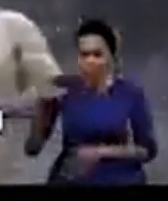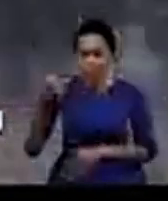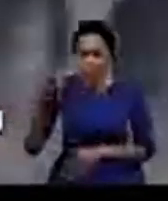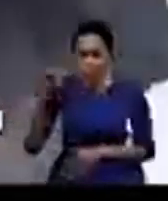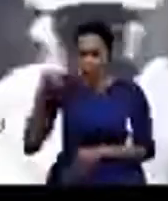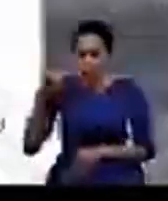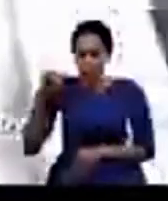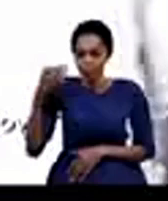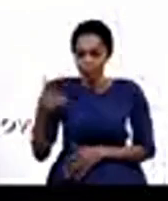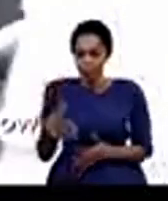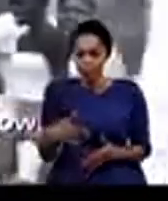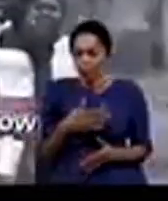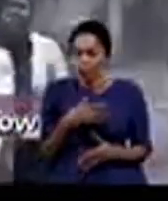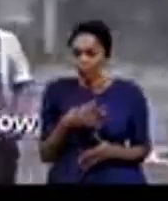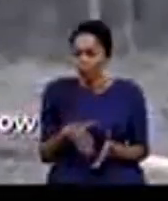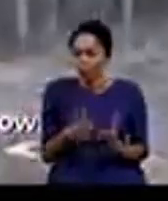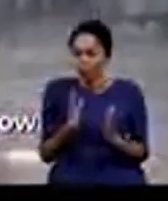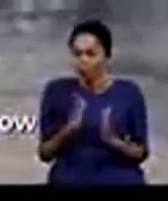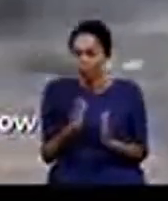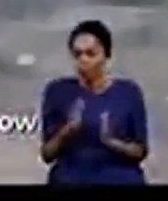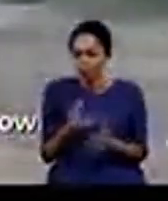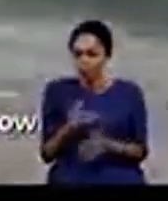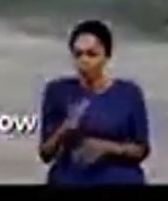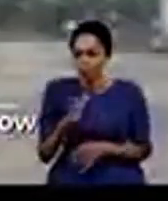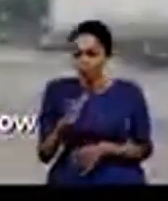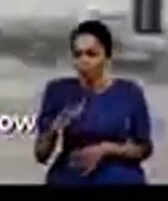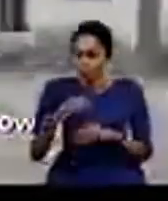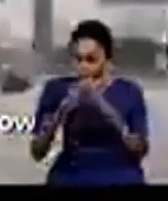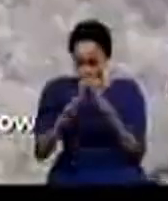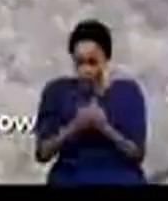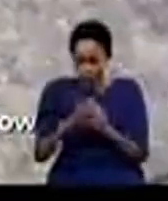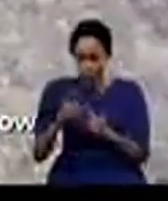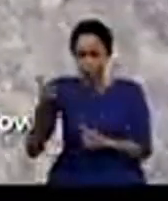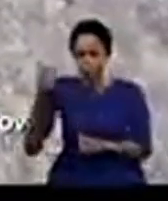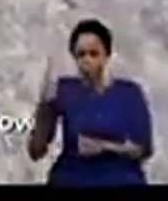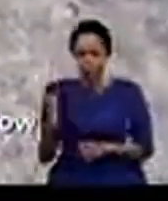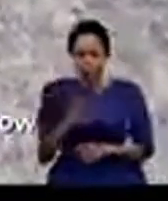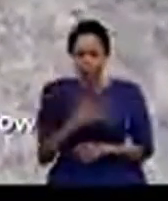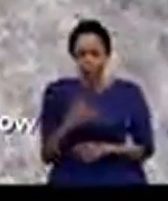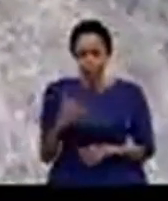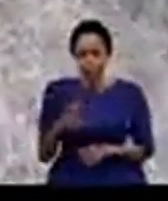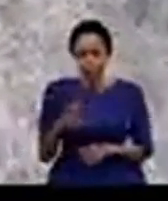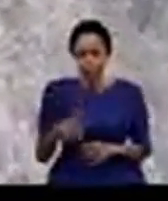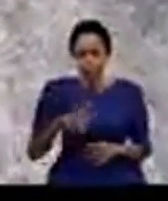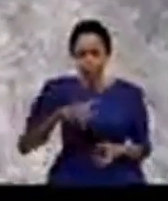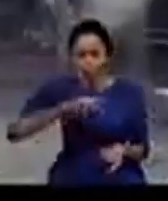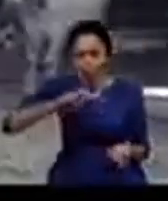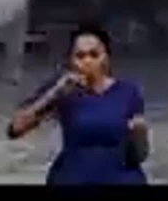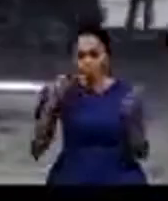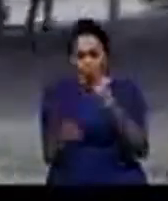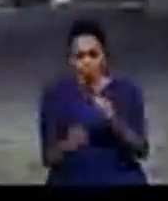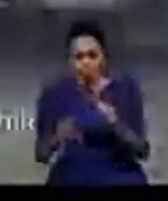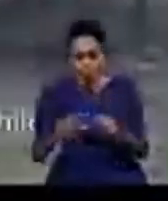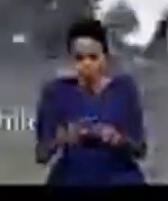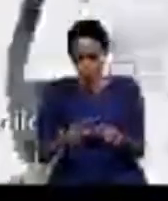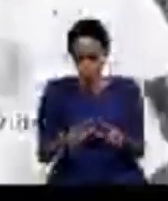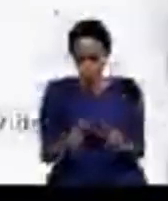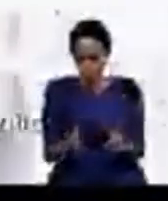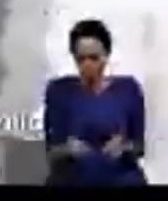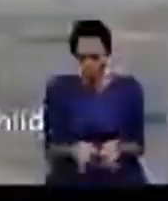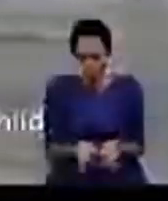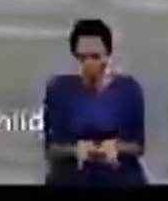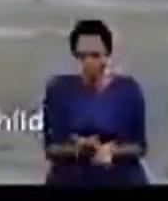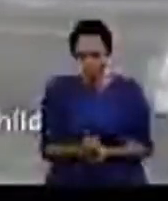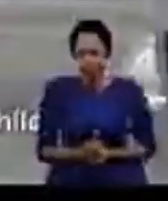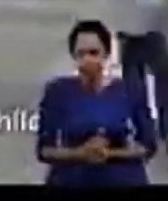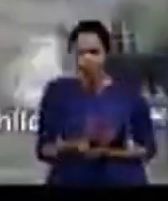I'm worshiping my God. I said, this is your God? The pot turned upside down? He said, yes. I said, okay, see what